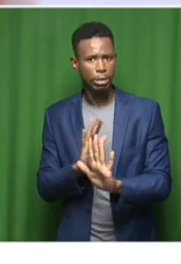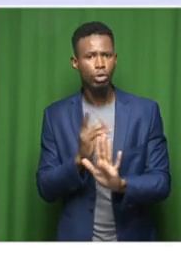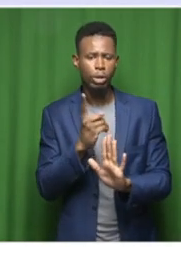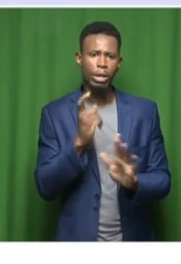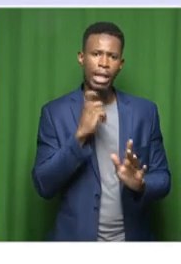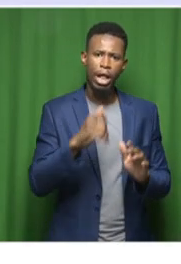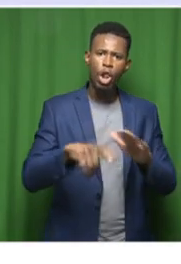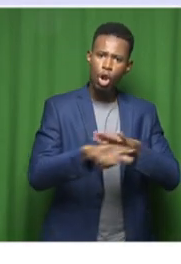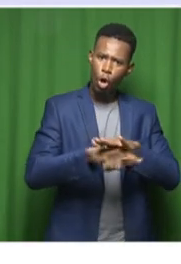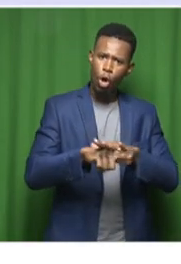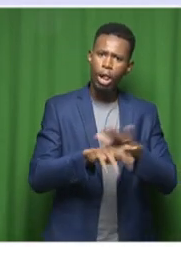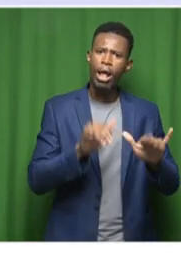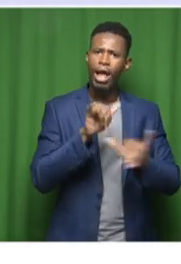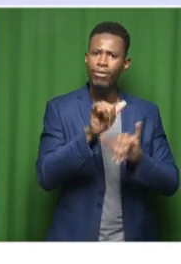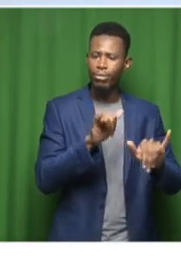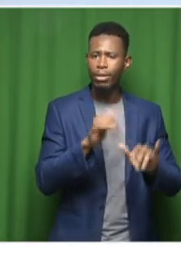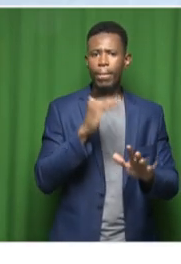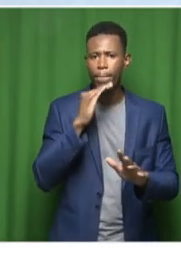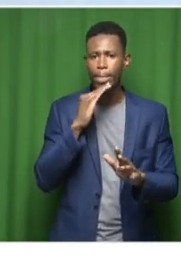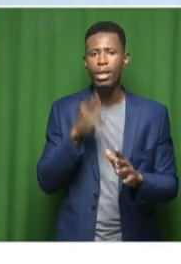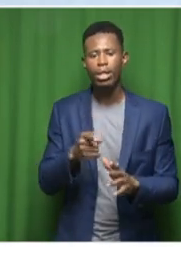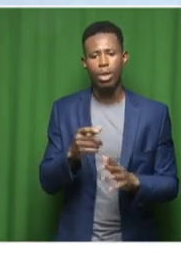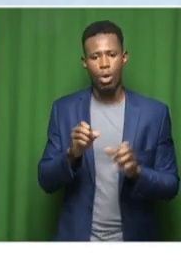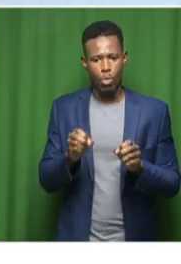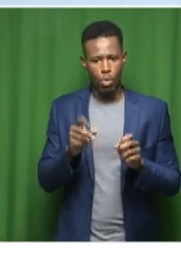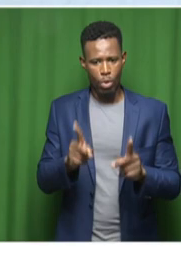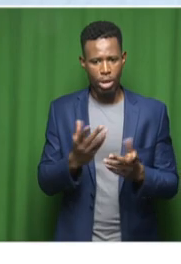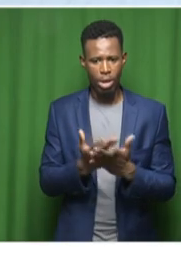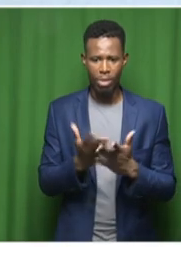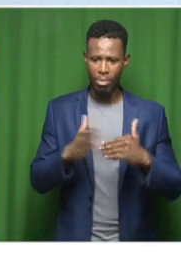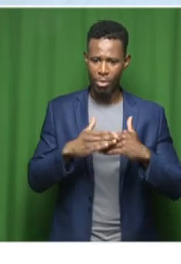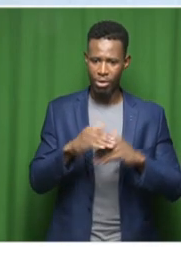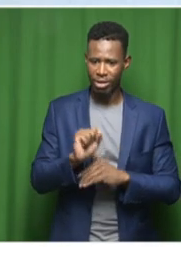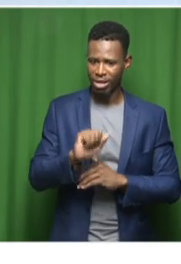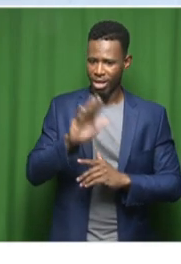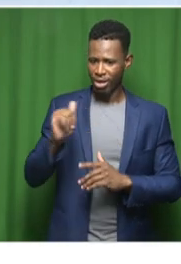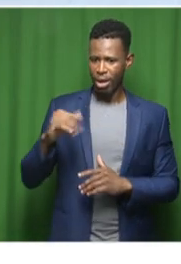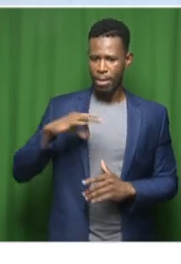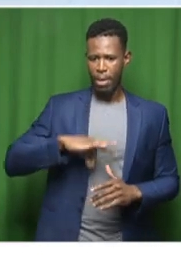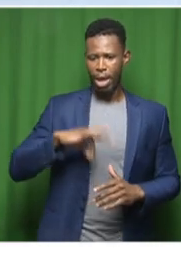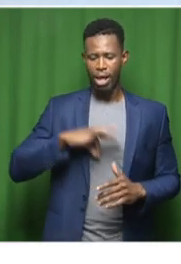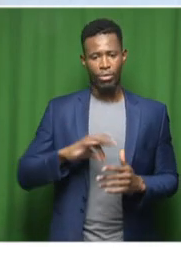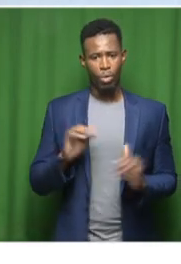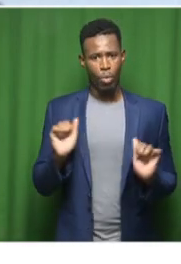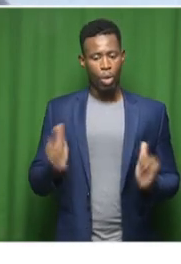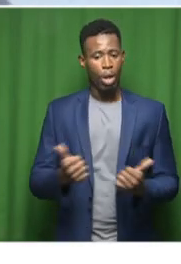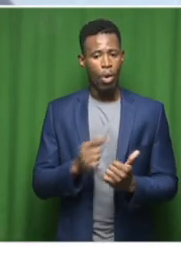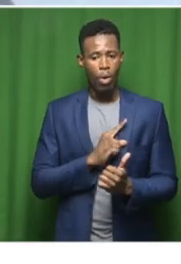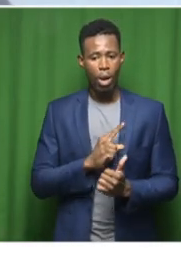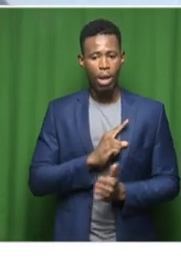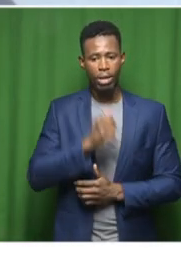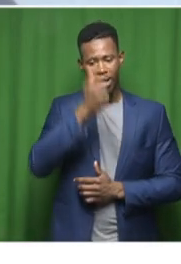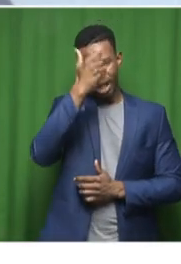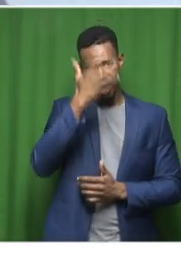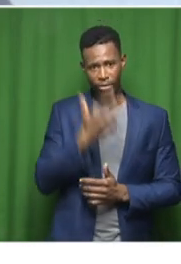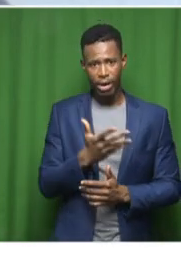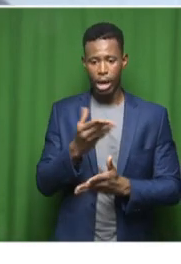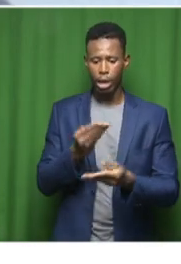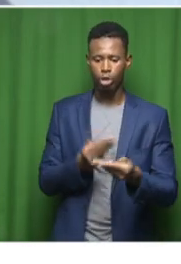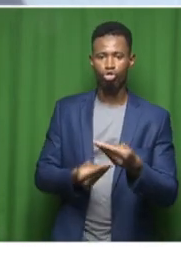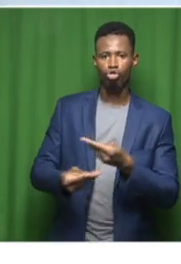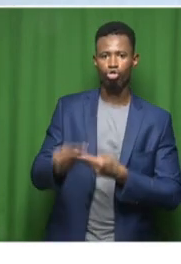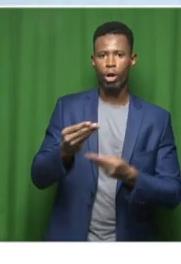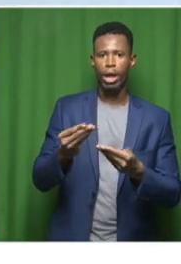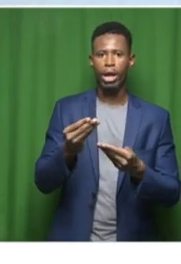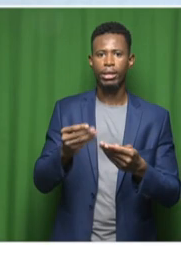opportunity to benefit more as a country in terms of the Africa trade zone